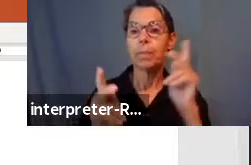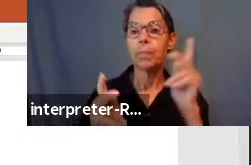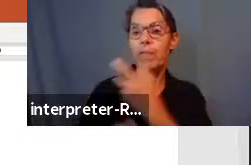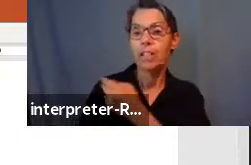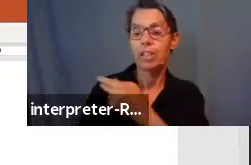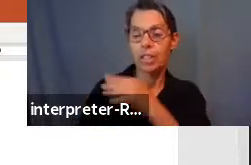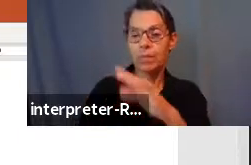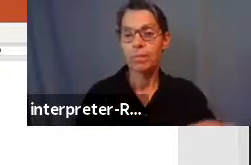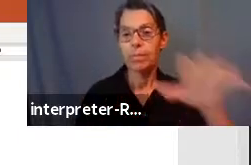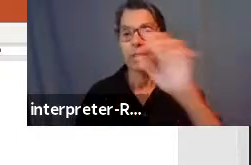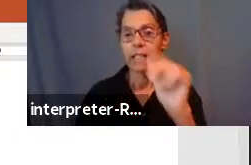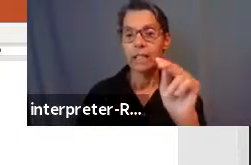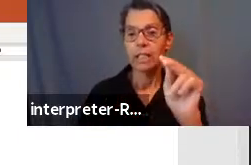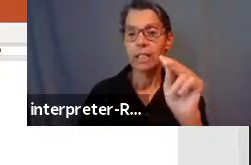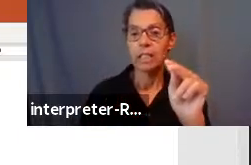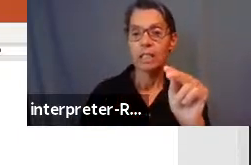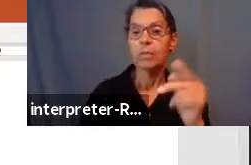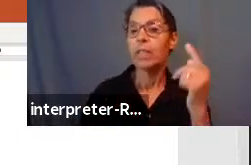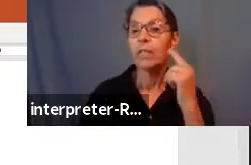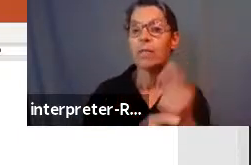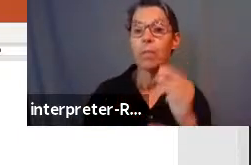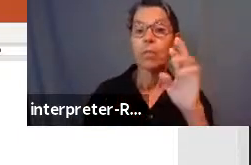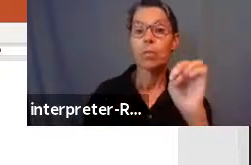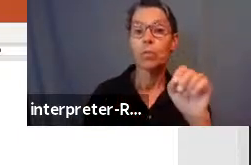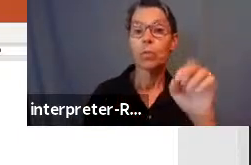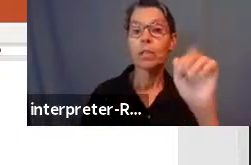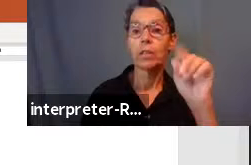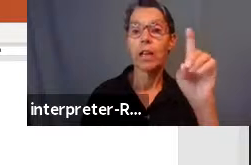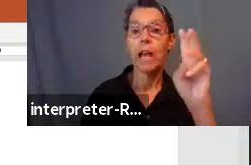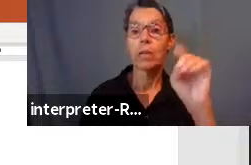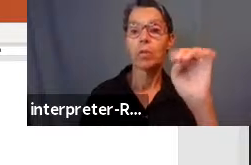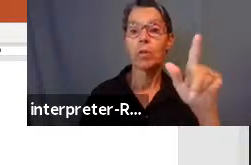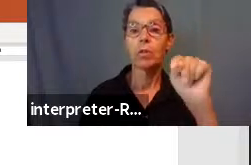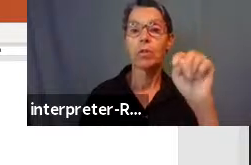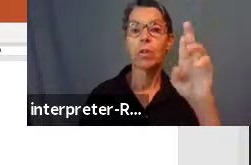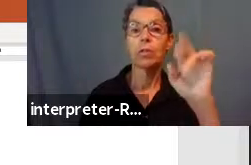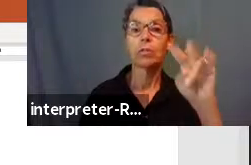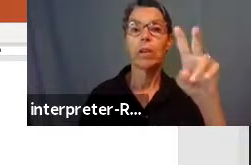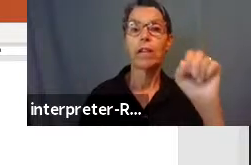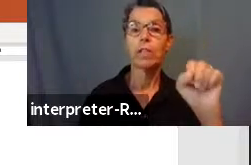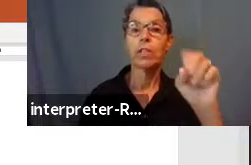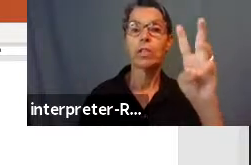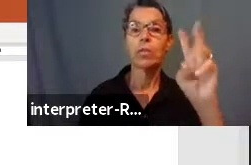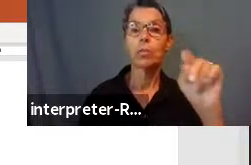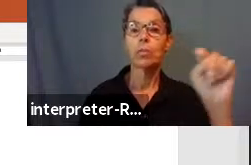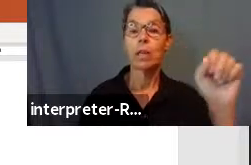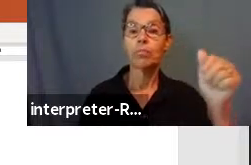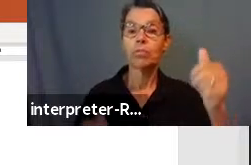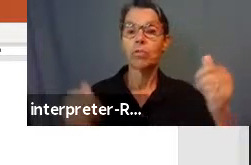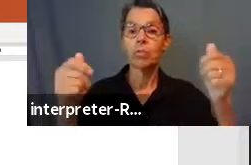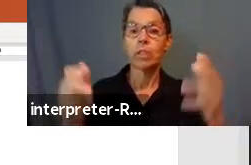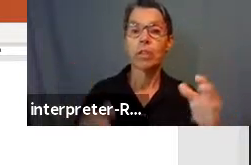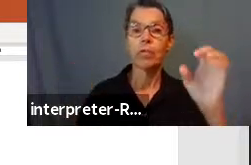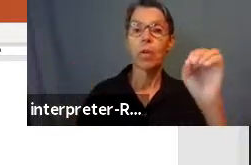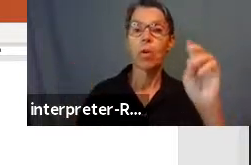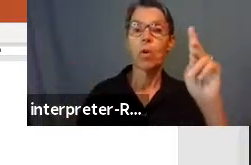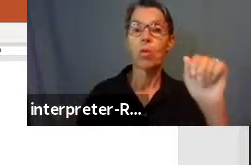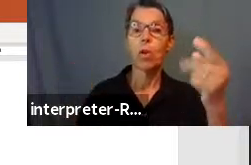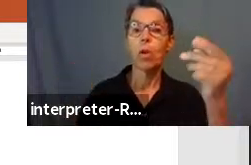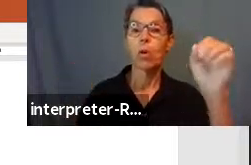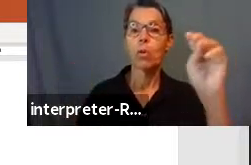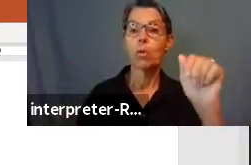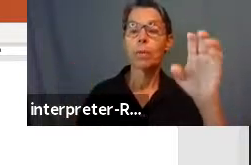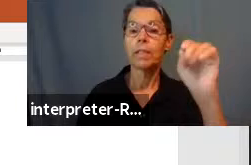hear from Rear Admiral Travis Watts, Director of the Oklahoma City Area IHS, and also Tara Nolan, Community